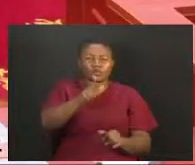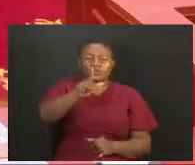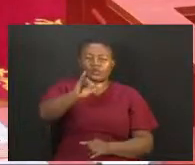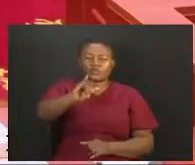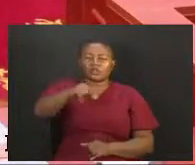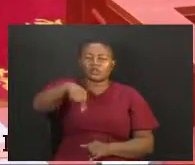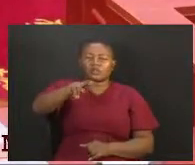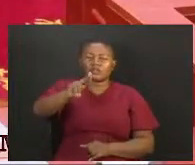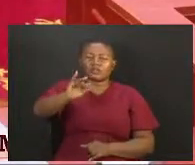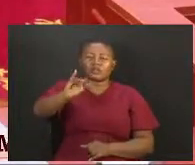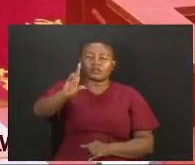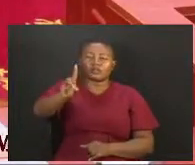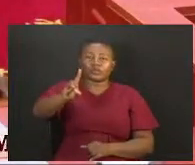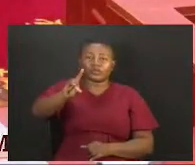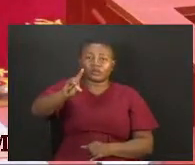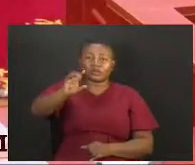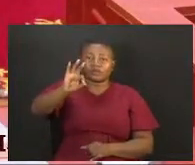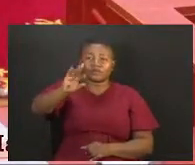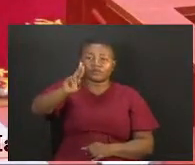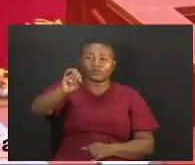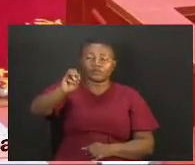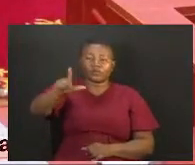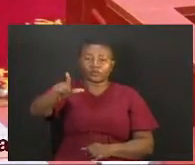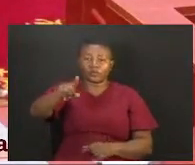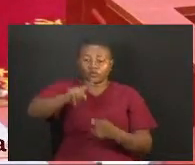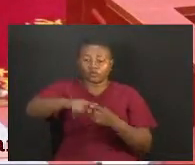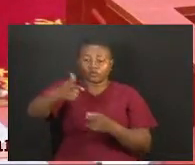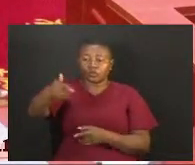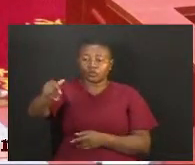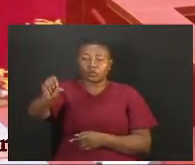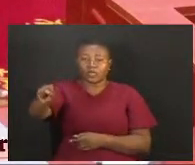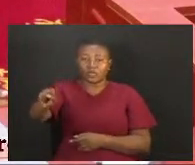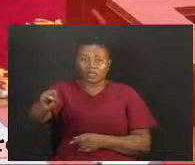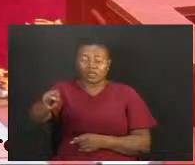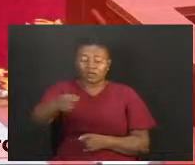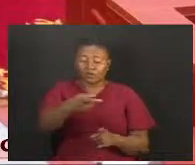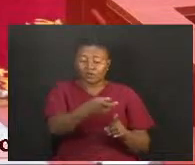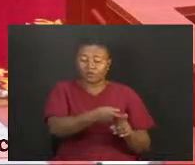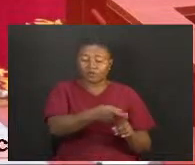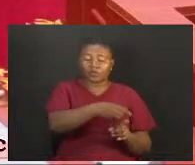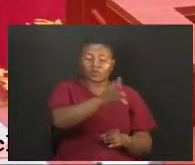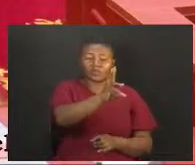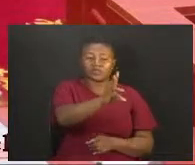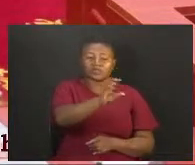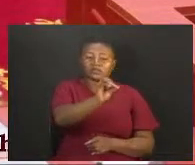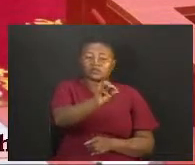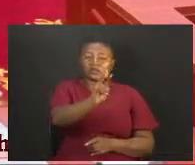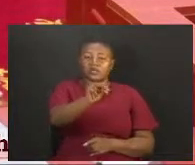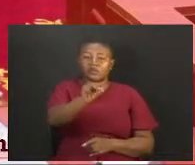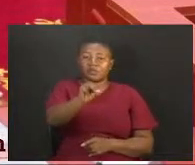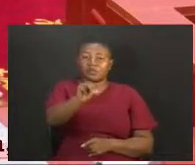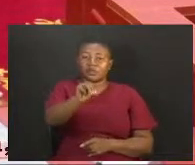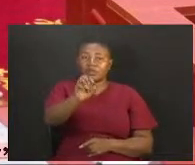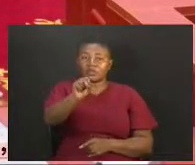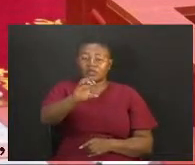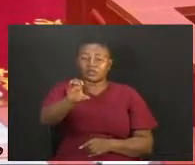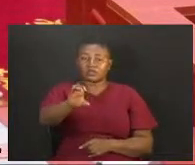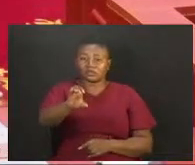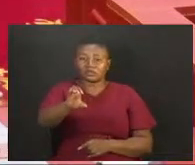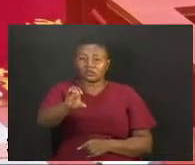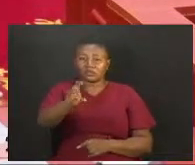swap through an increase in N-gas supply from 60 MMSC per day to